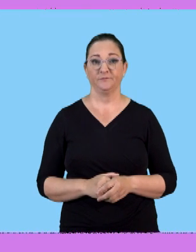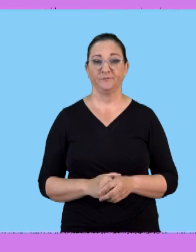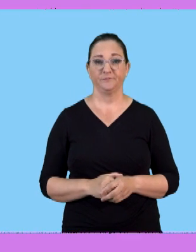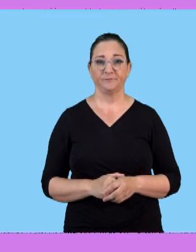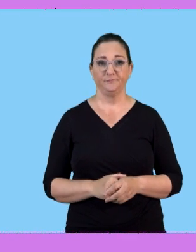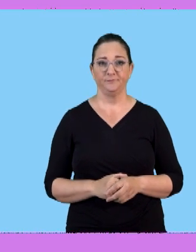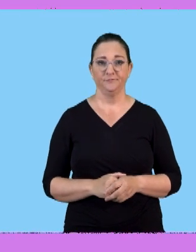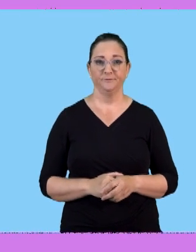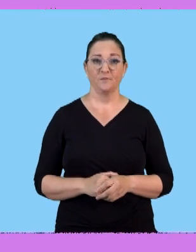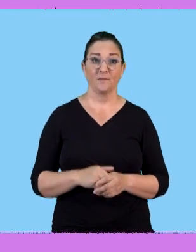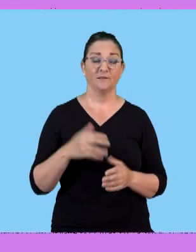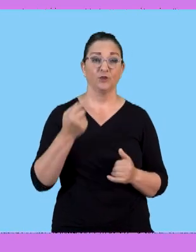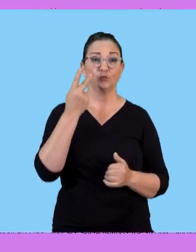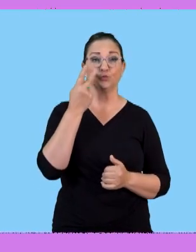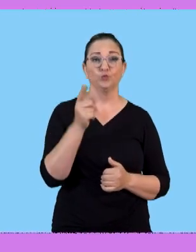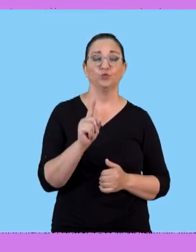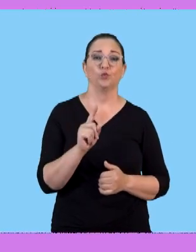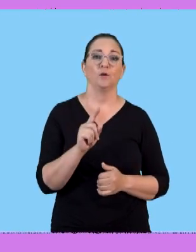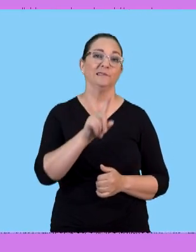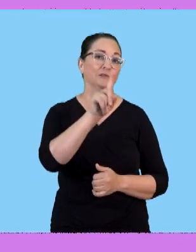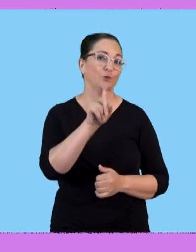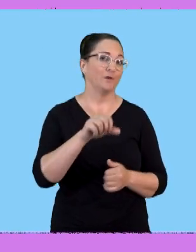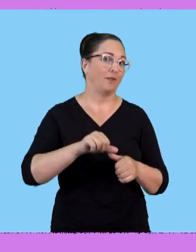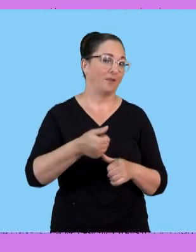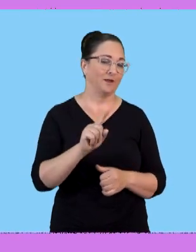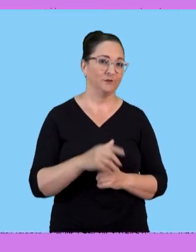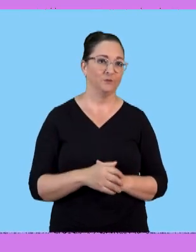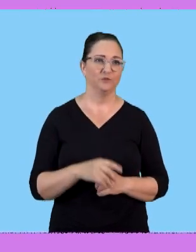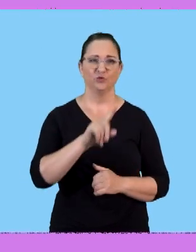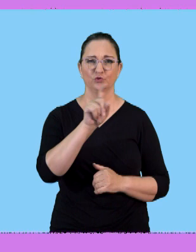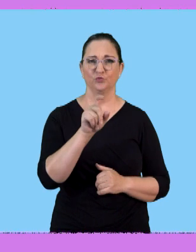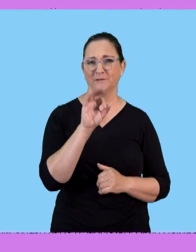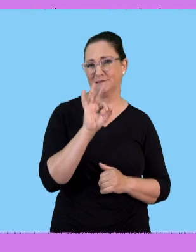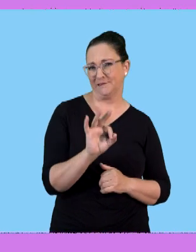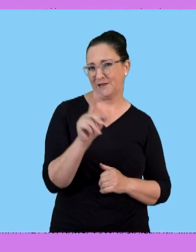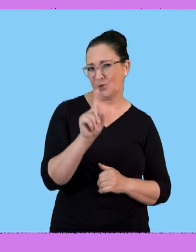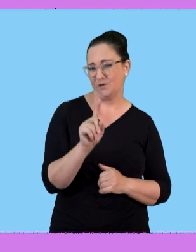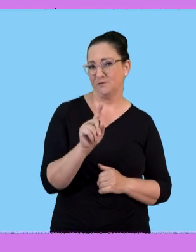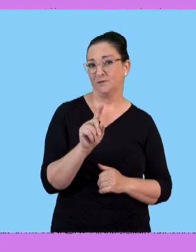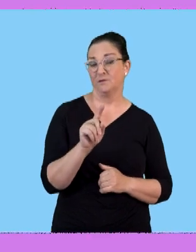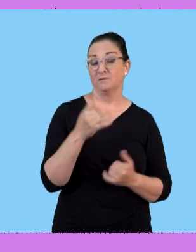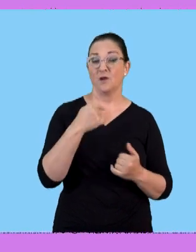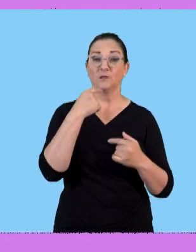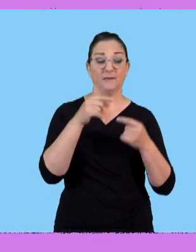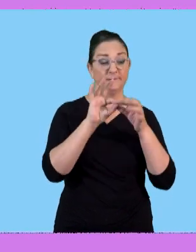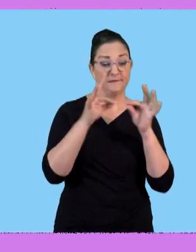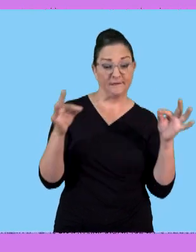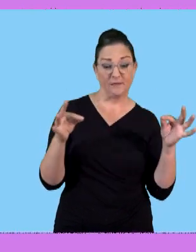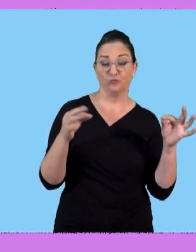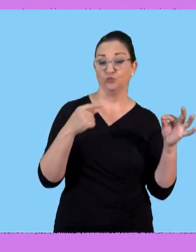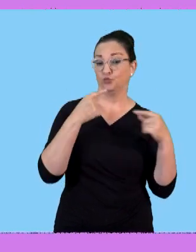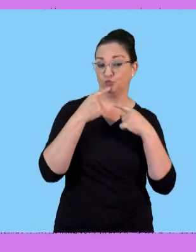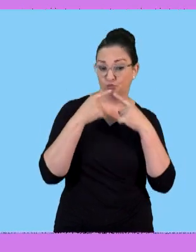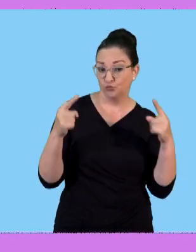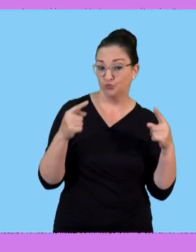right? That's a national map. Let us look at our next question. Now at question number 3, we would like to know whether the following statement